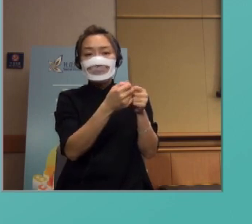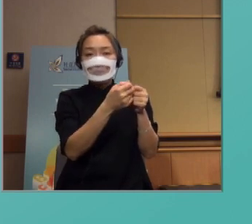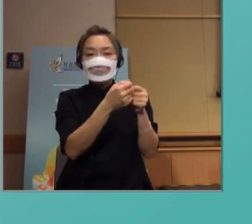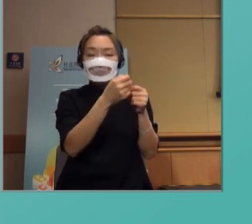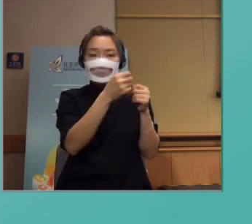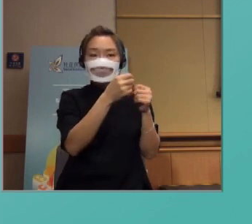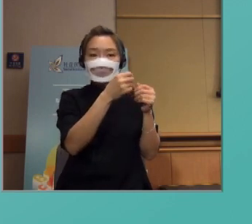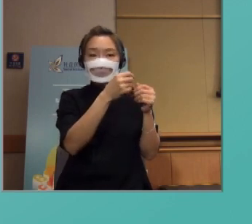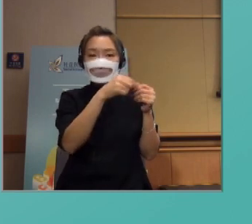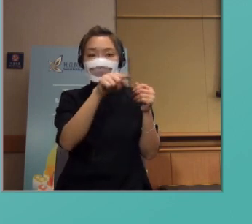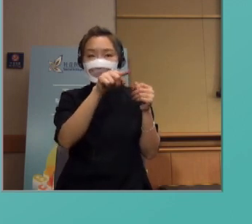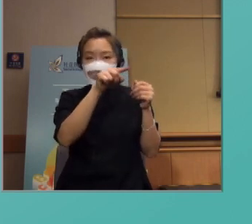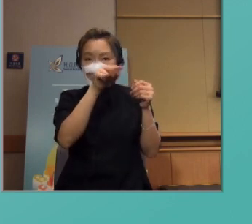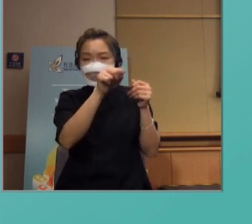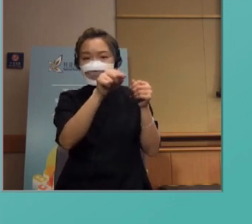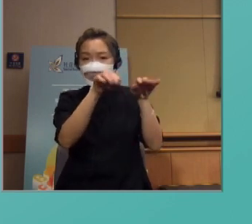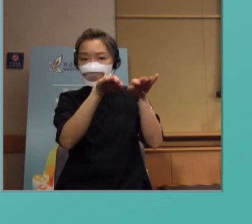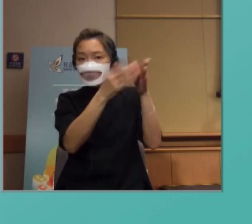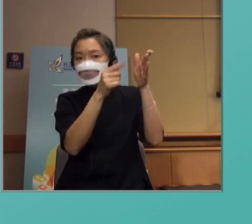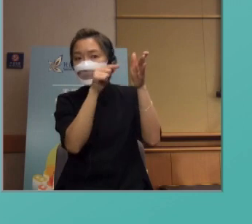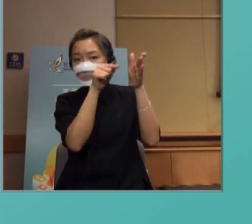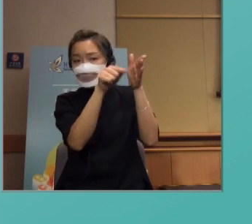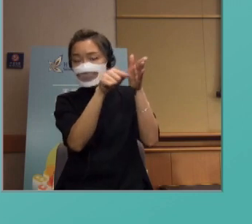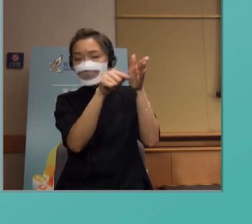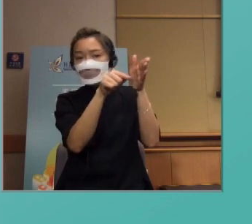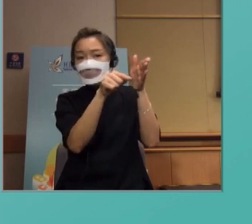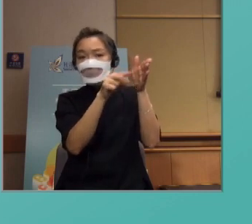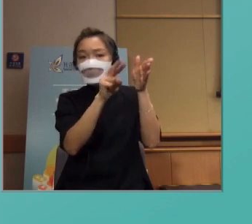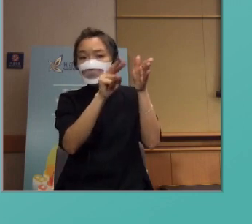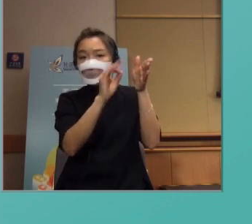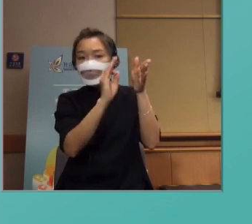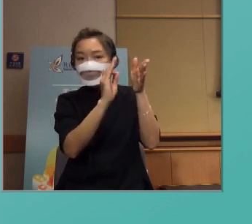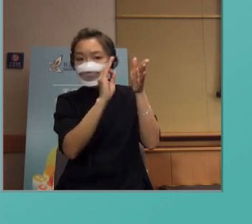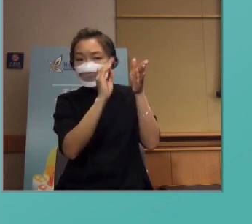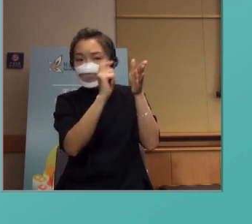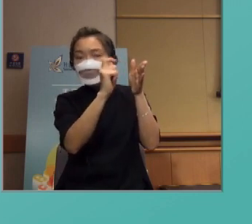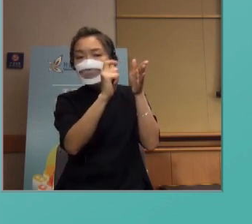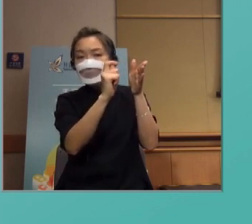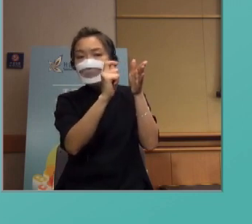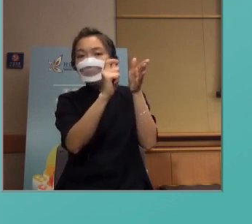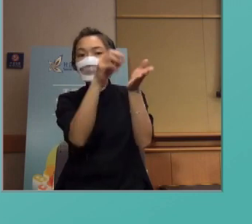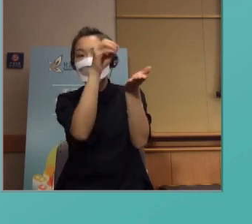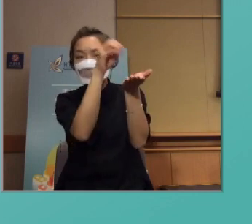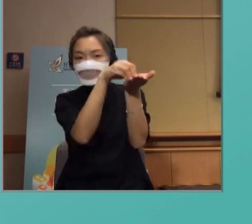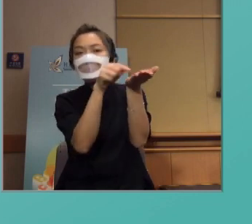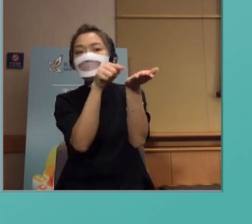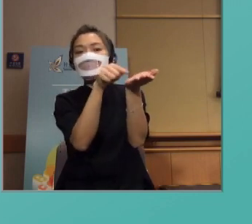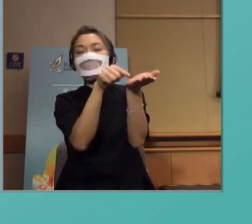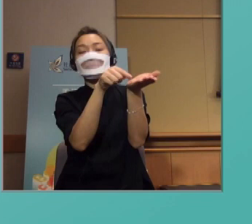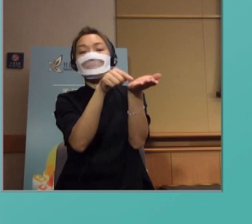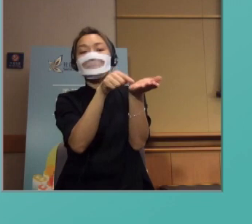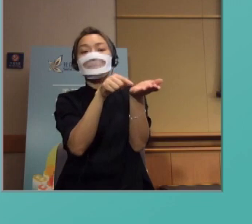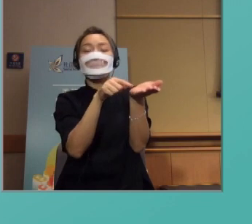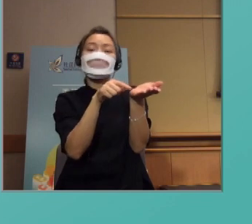the trademark of what NFT is. And a lot of people's understanding of NFT was really stopping at that level. So we are hoping that this